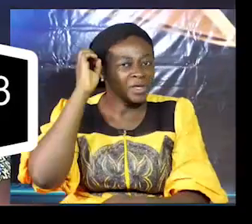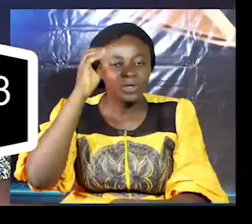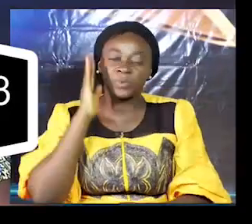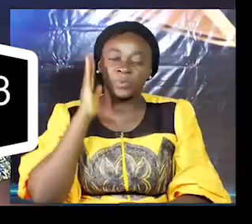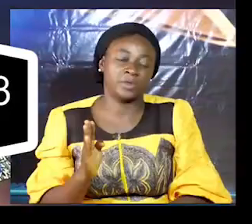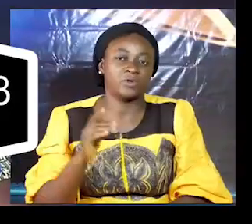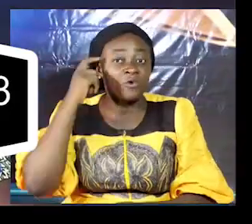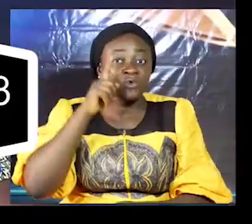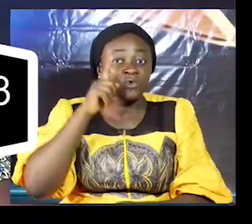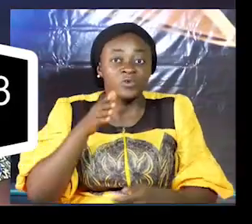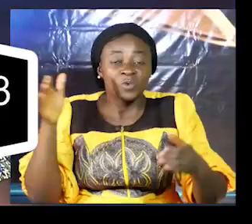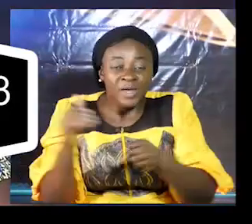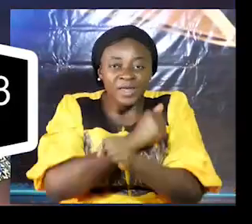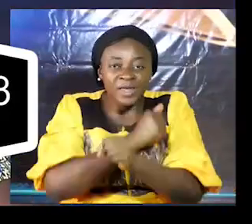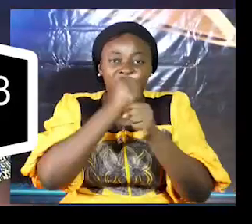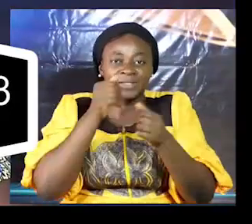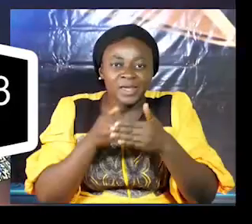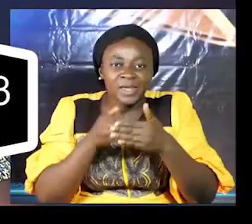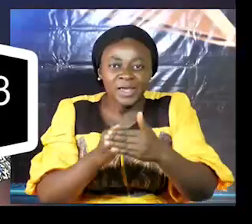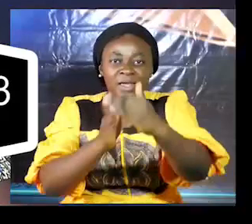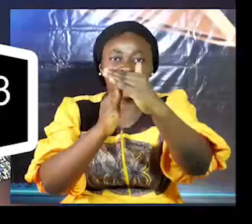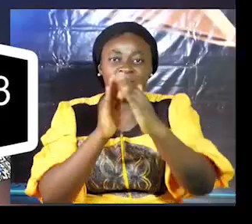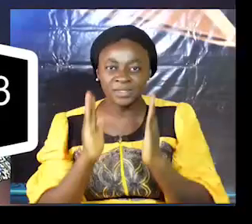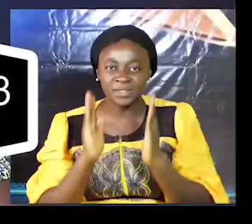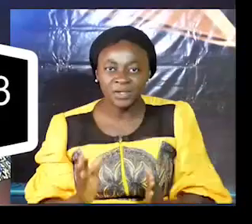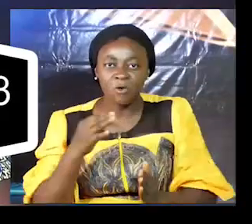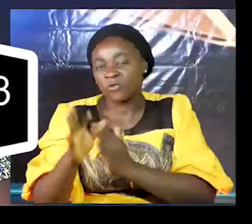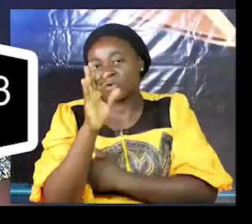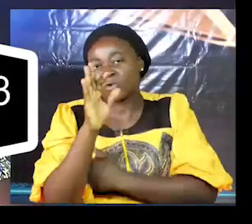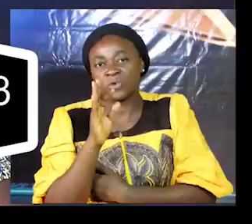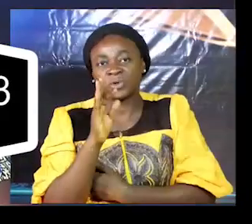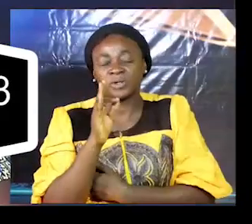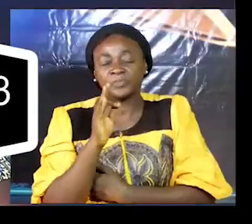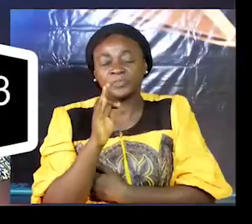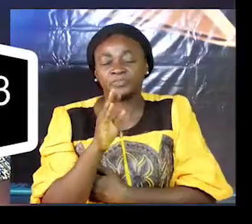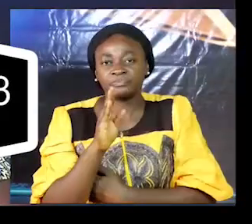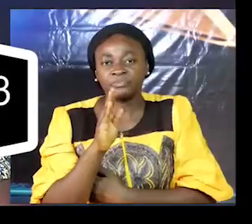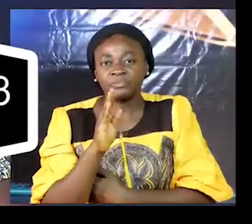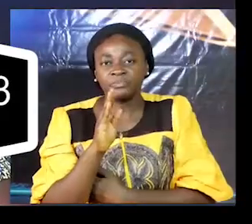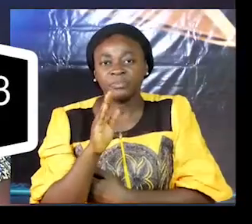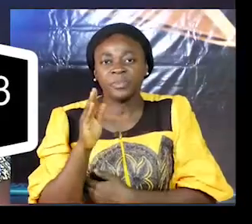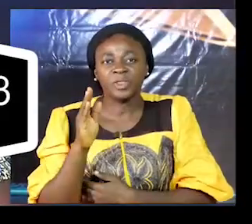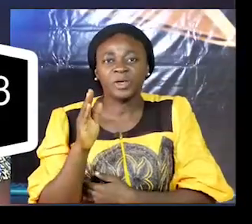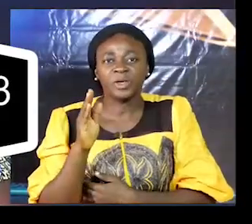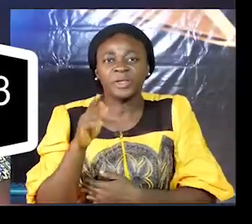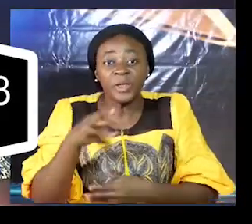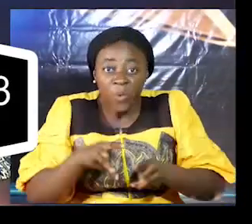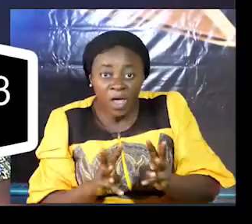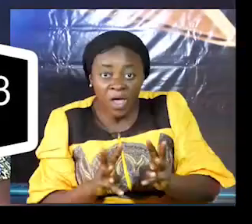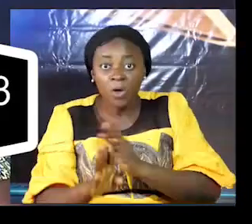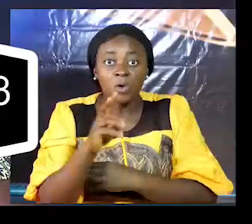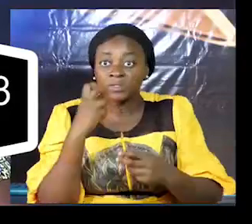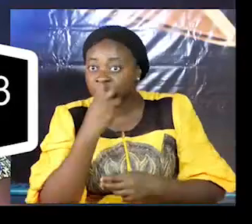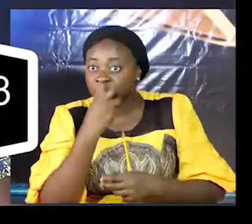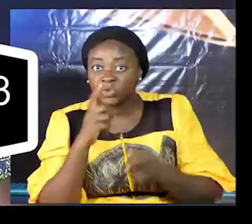God, the way God will begin to speak to you concerning marriage will not be different from how he has been speaking to you concerning other